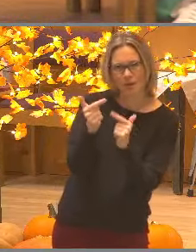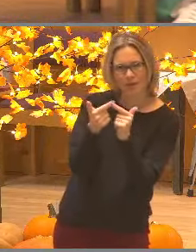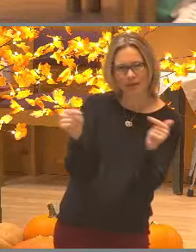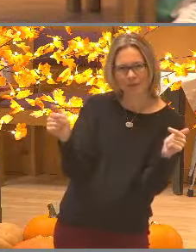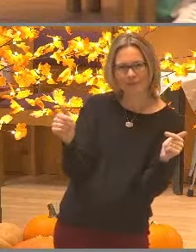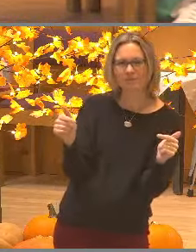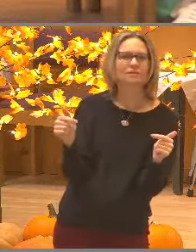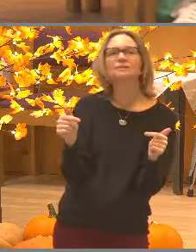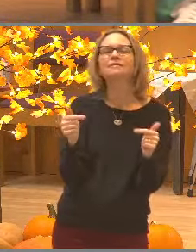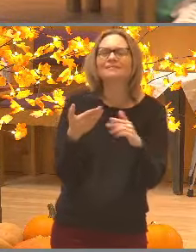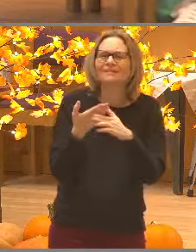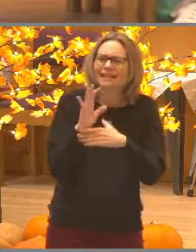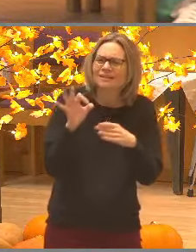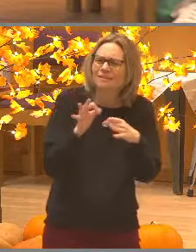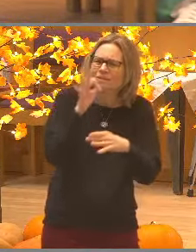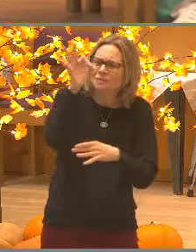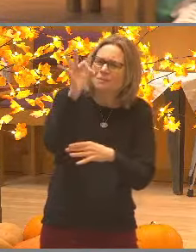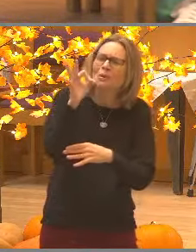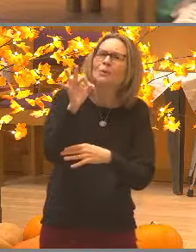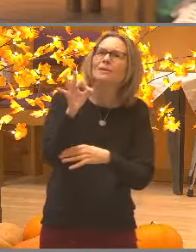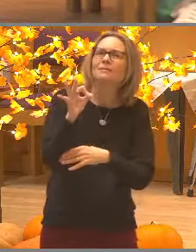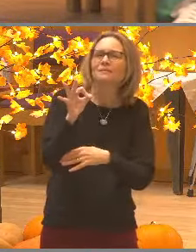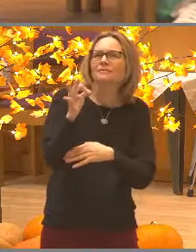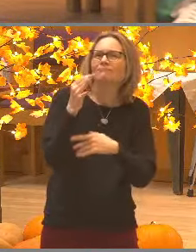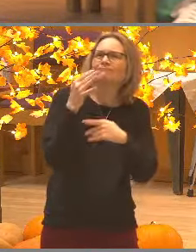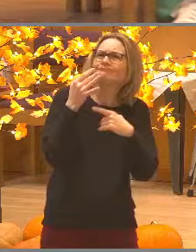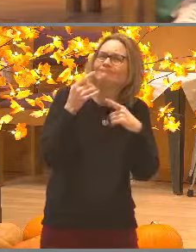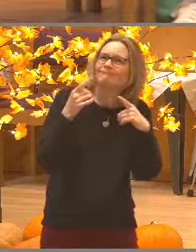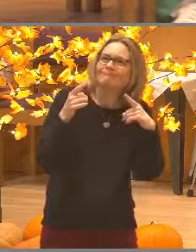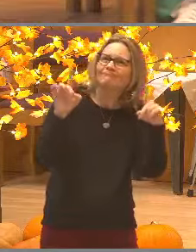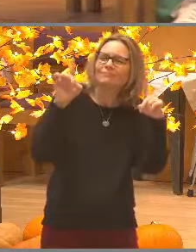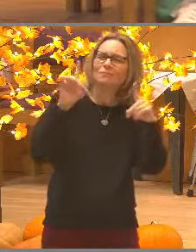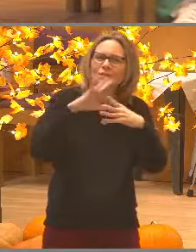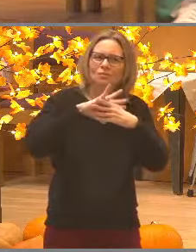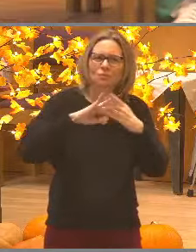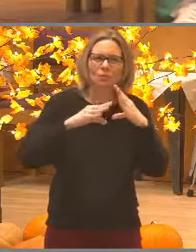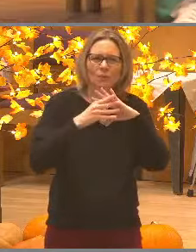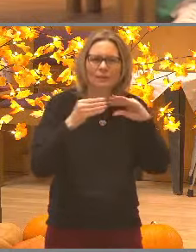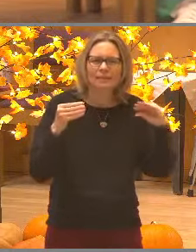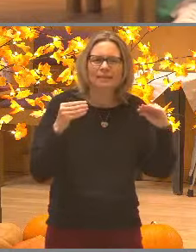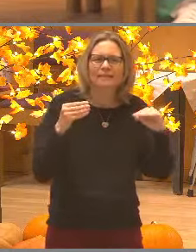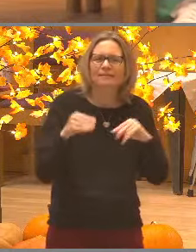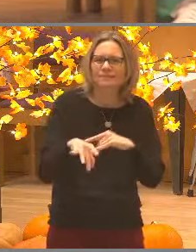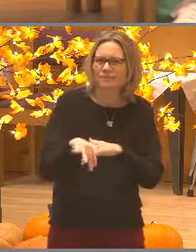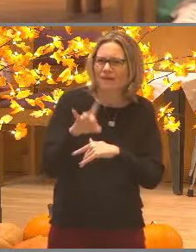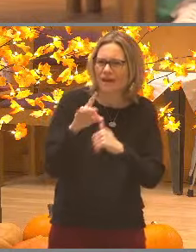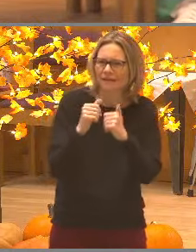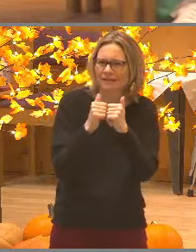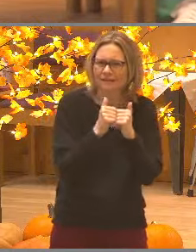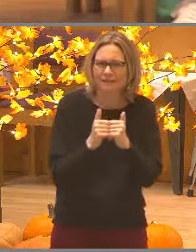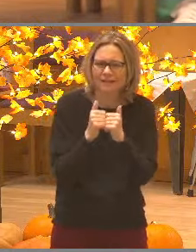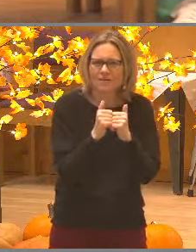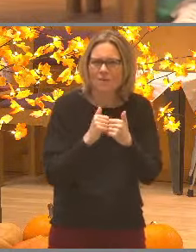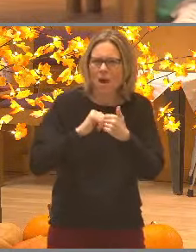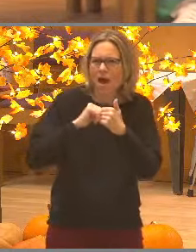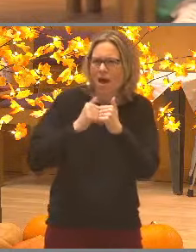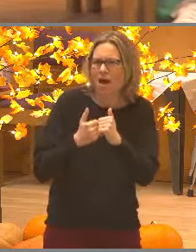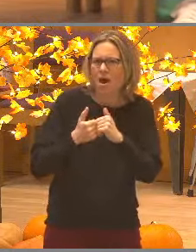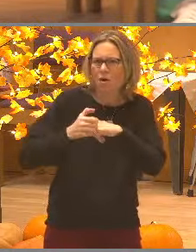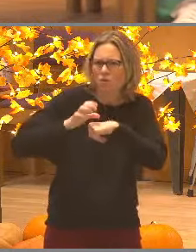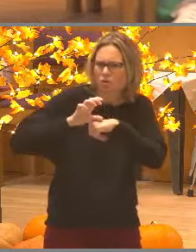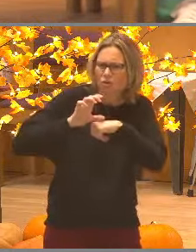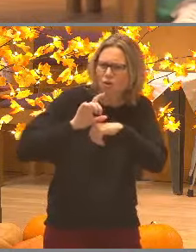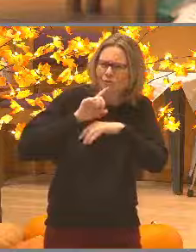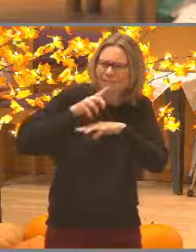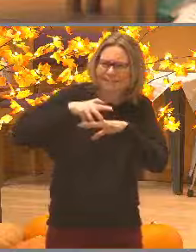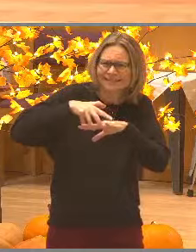to let the Spirit work through those words and through those stories to discover together how the church is